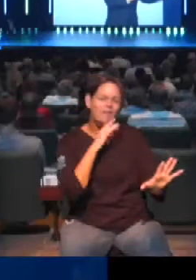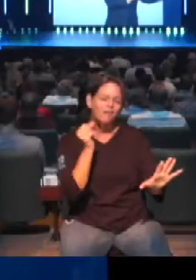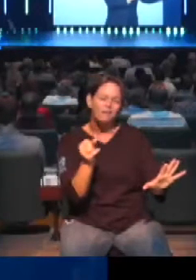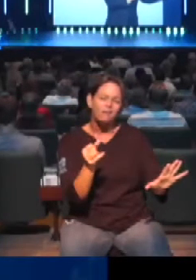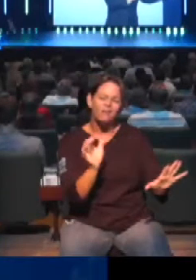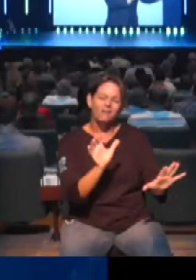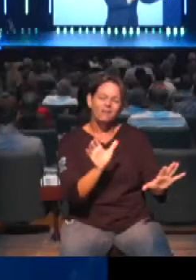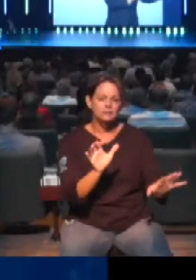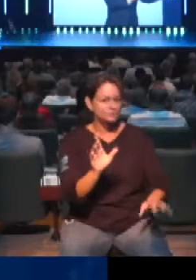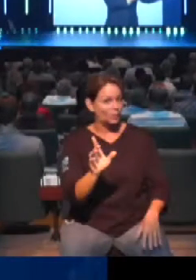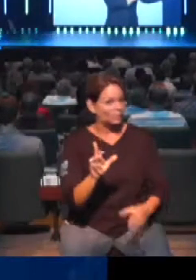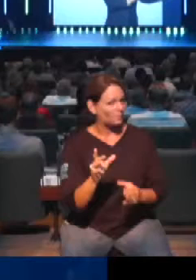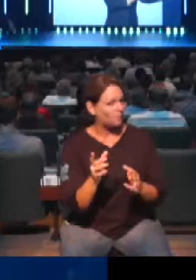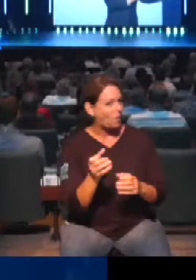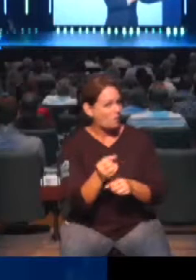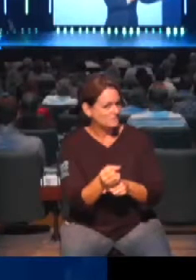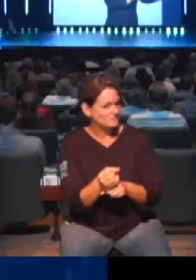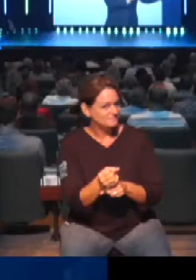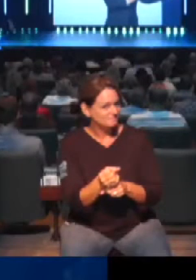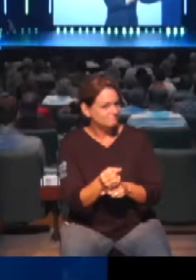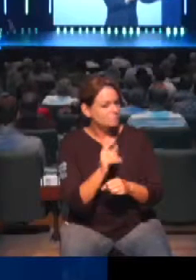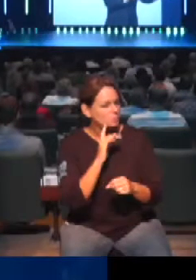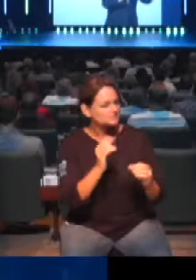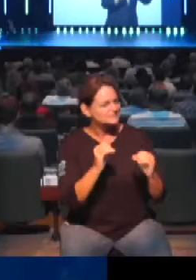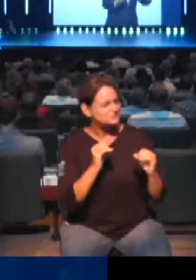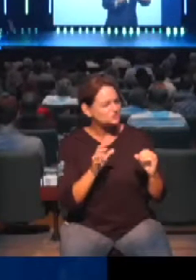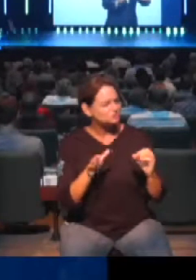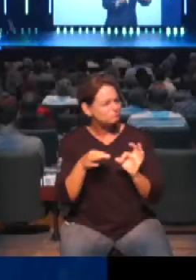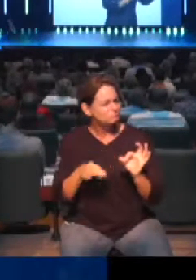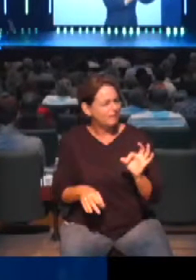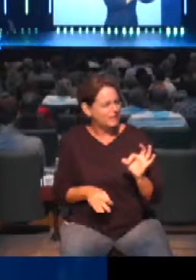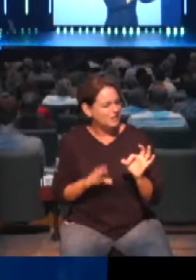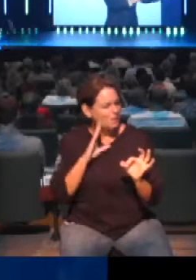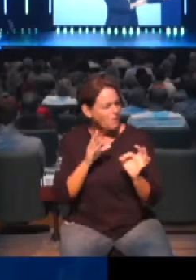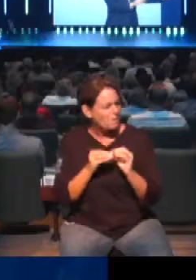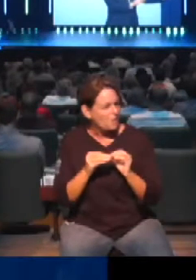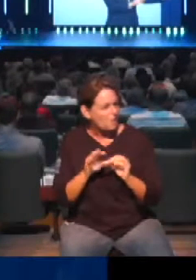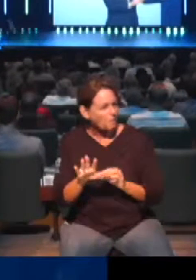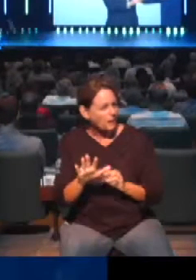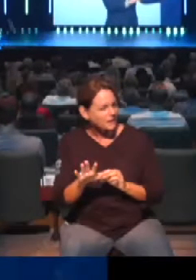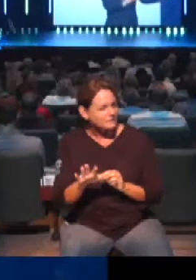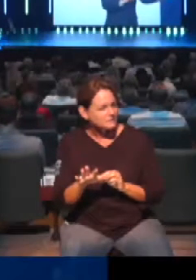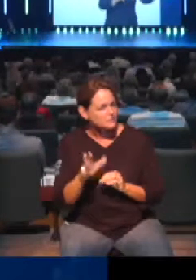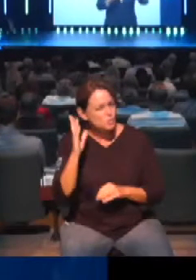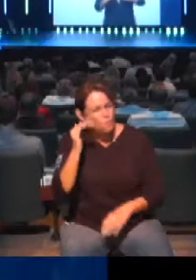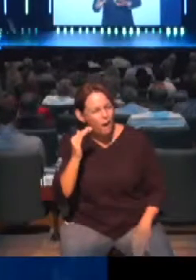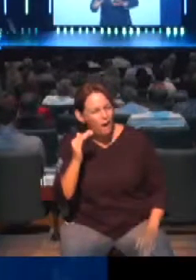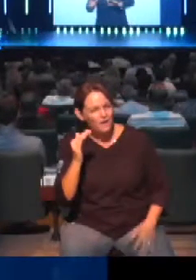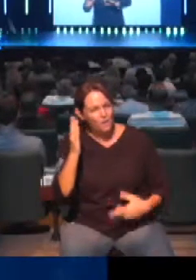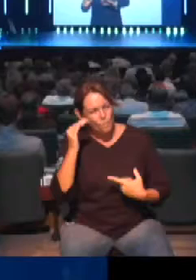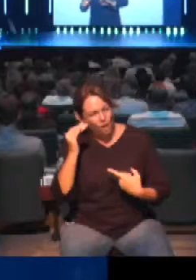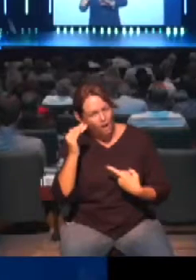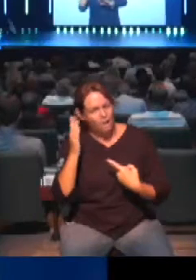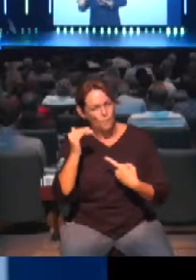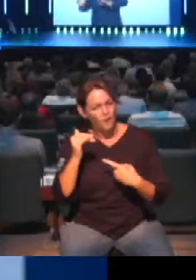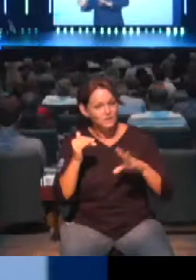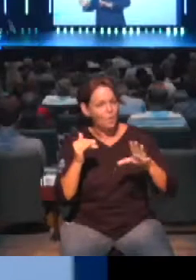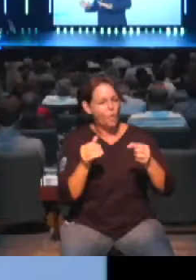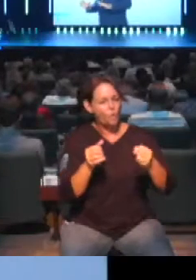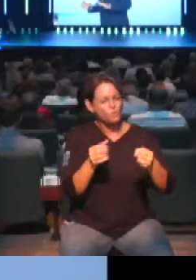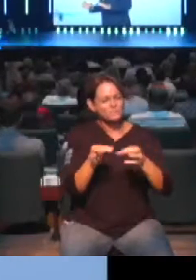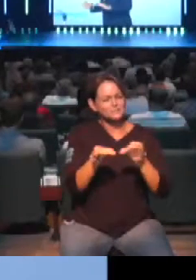that was written, it was written for our instruction, our admonition. So you always want to say, what's the principle behind the law,